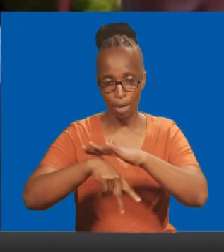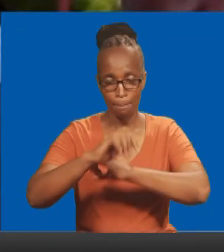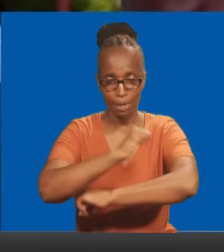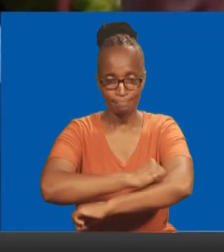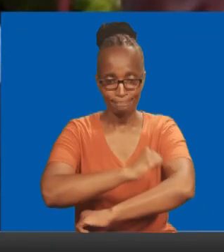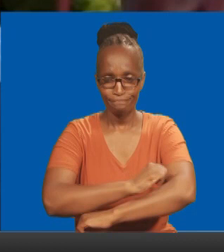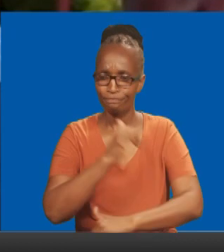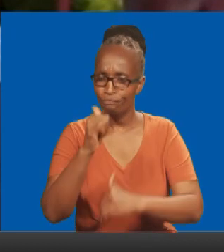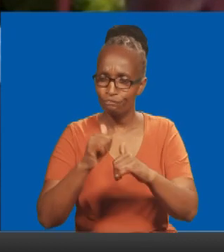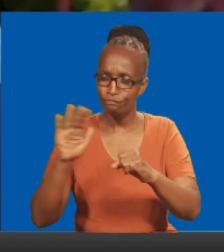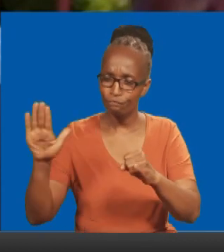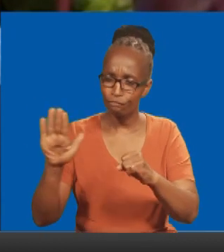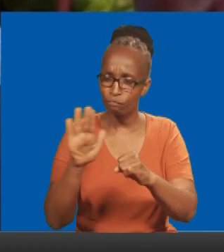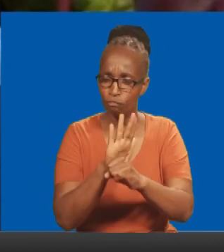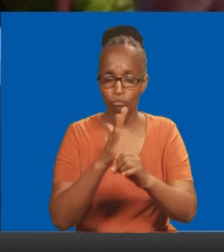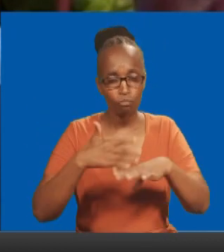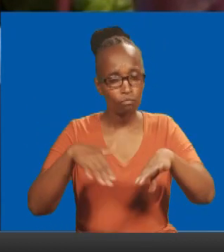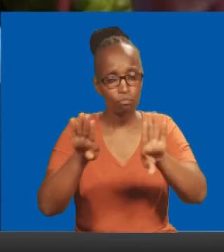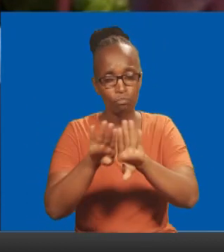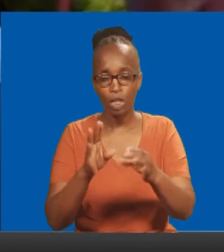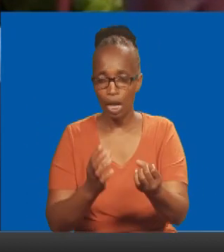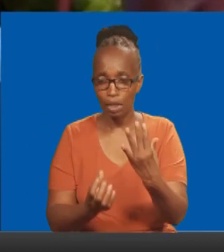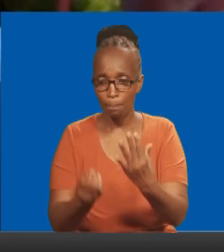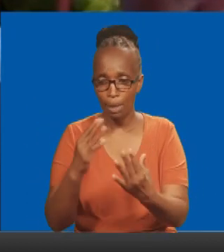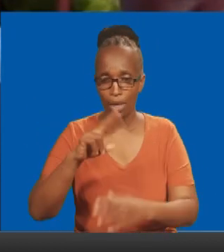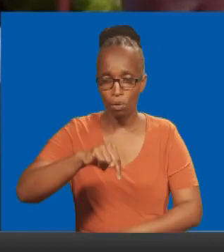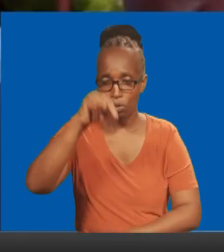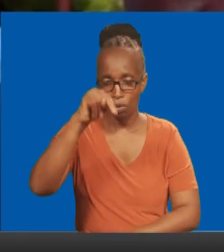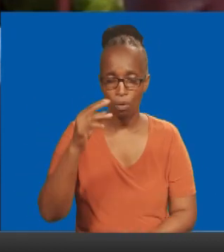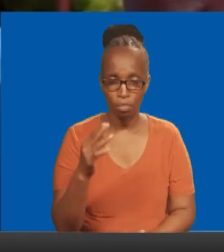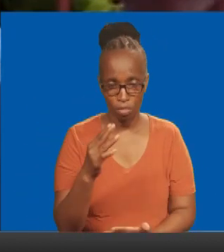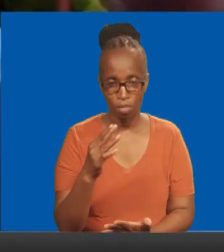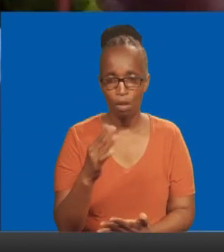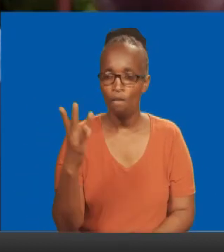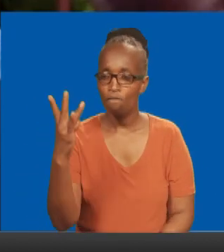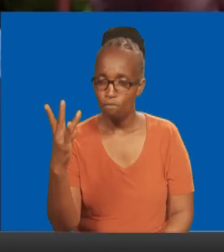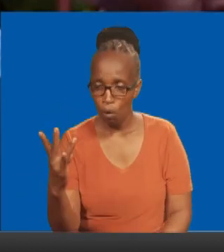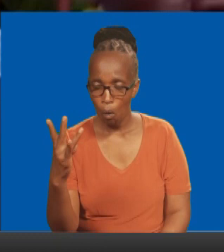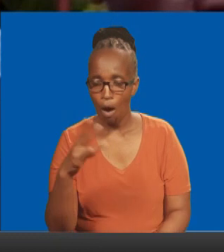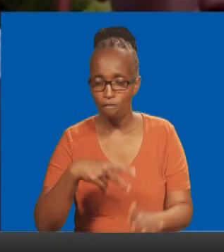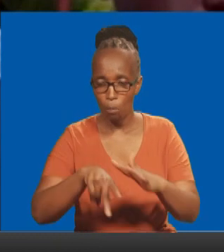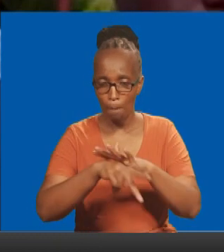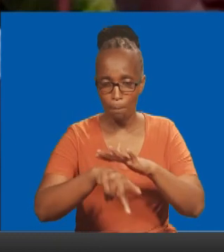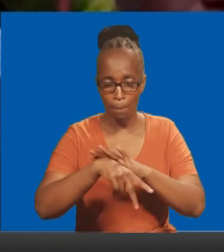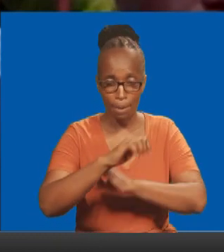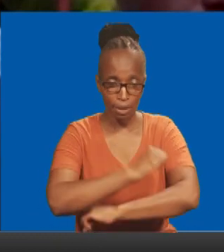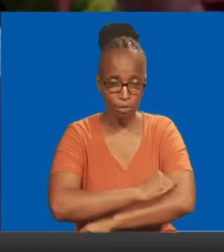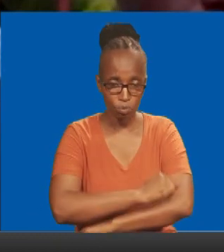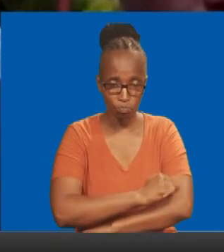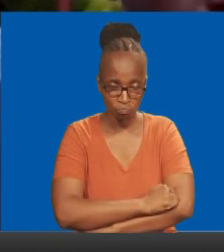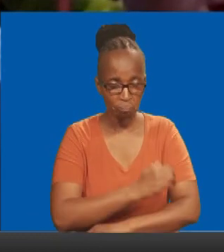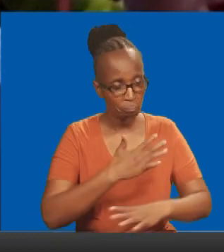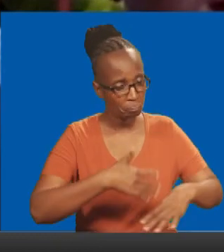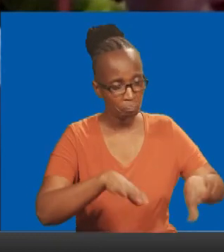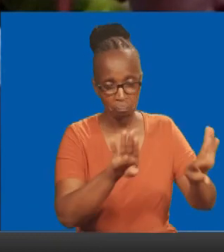primary schools completely closed in Baringo North. As other children of Kenya are going to school, 4 of our primary schools